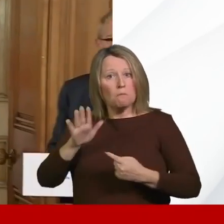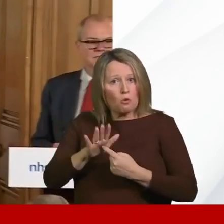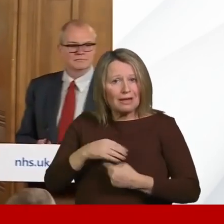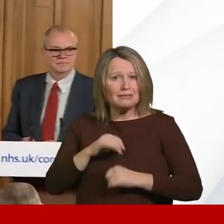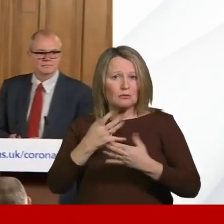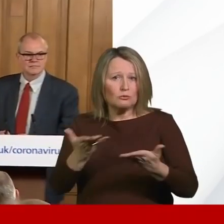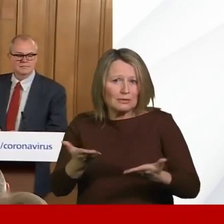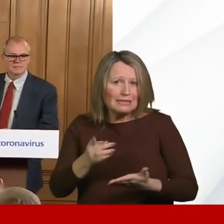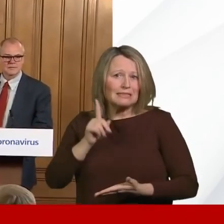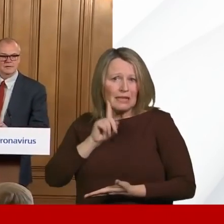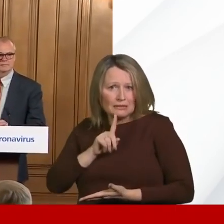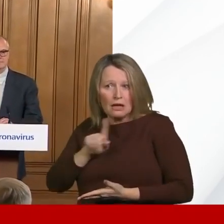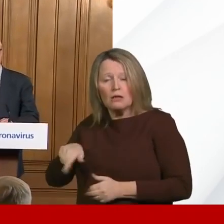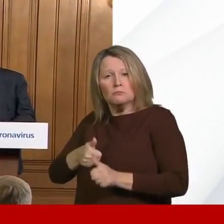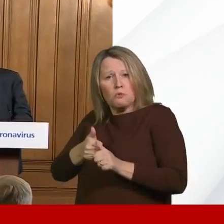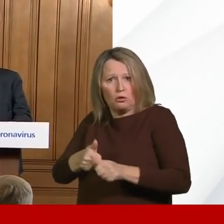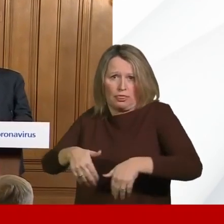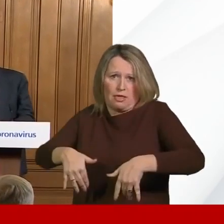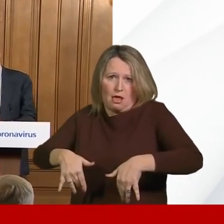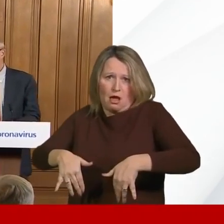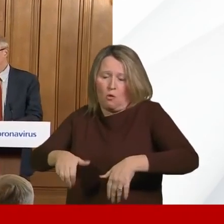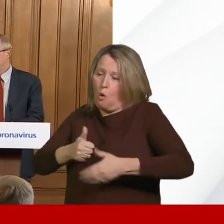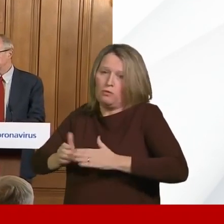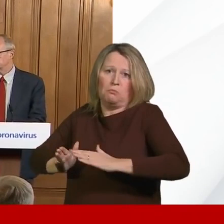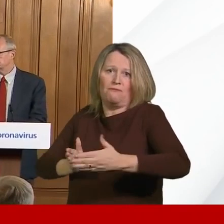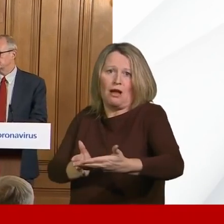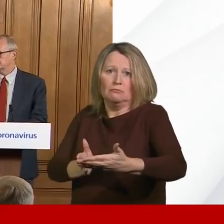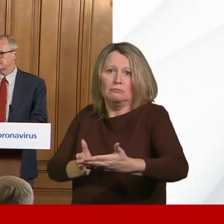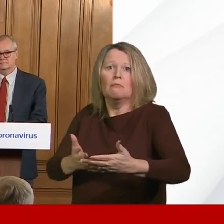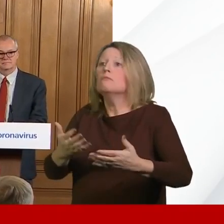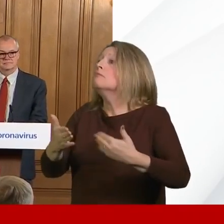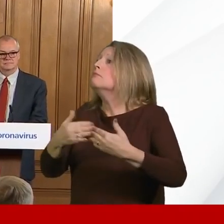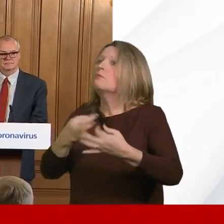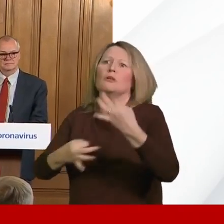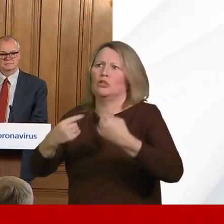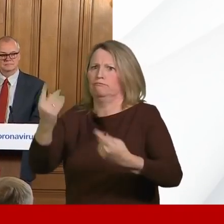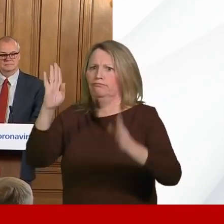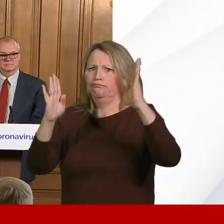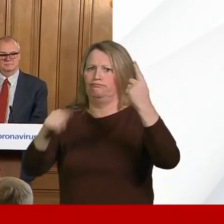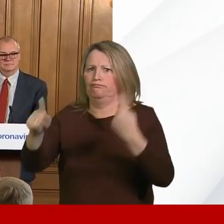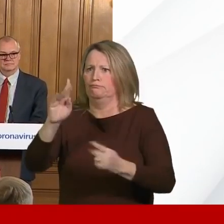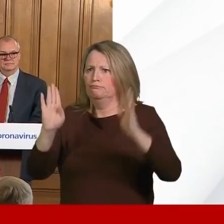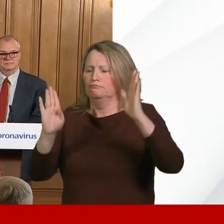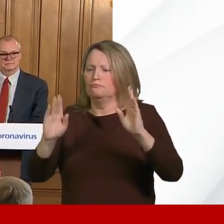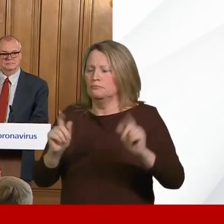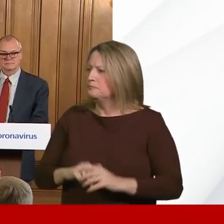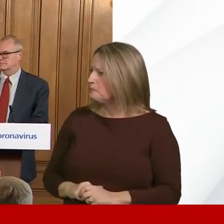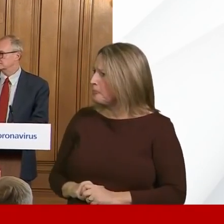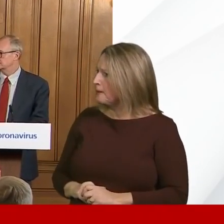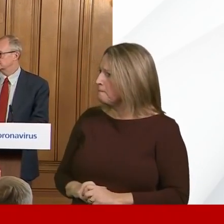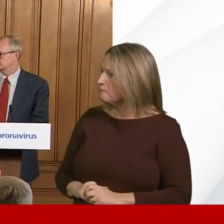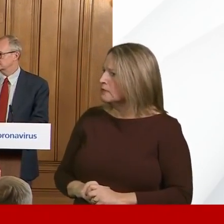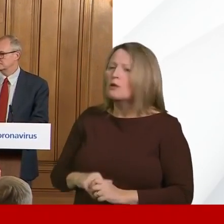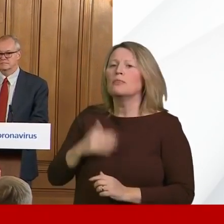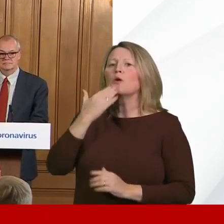Tom Newton-Dunn, thank you, Prime Minister. On closing of the schools, can you say, is this a mandatory thing you're doing? Will they be required by law to do